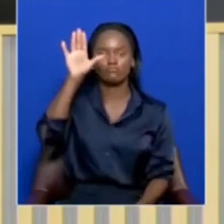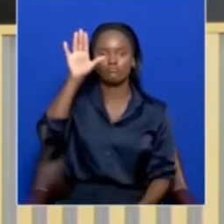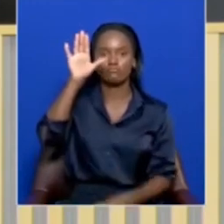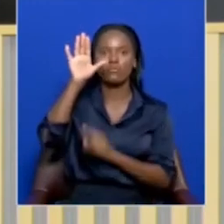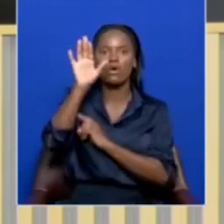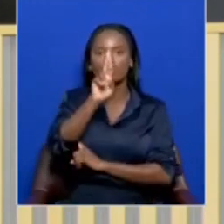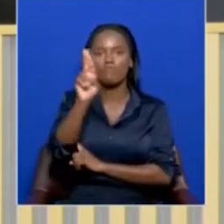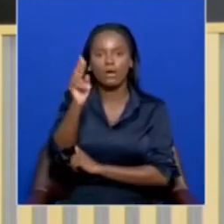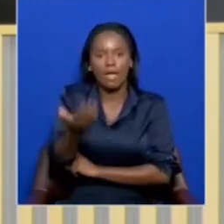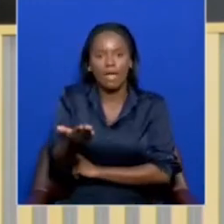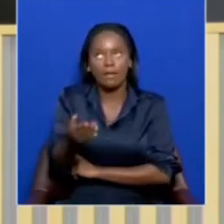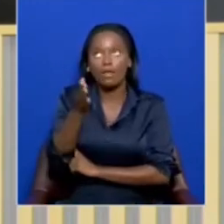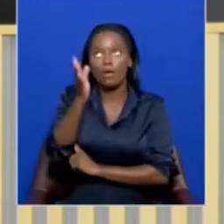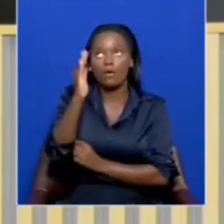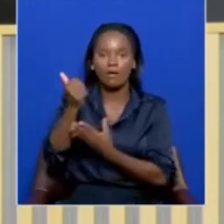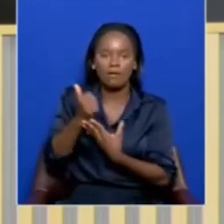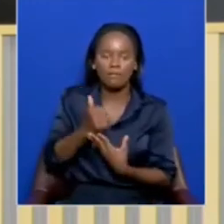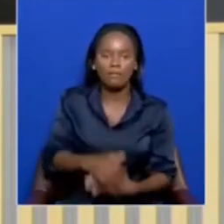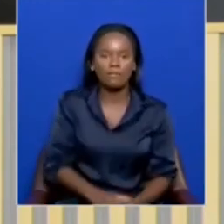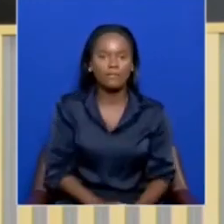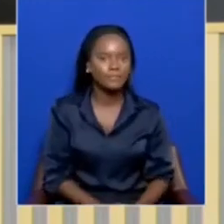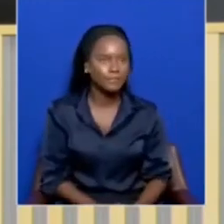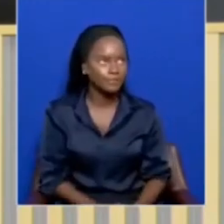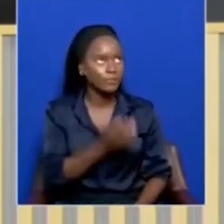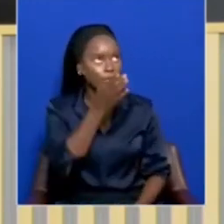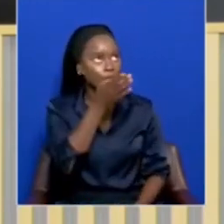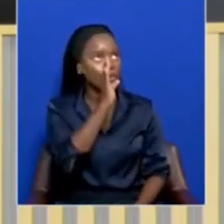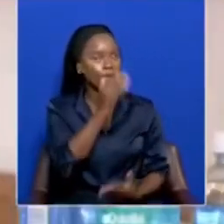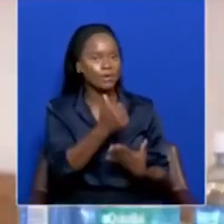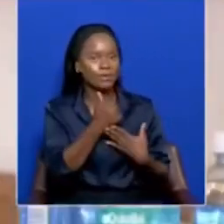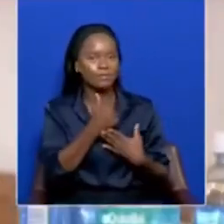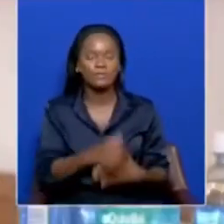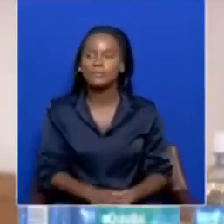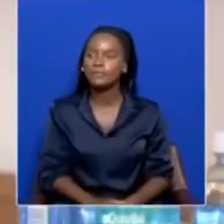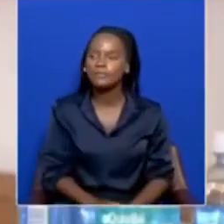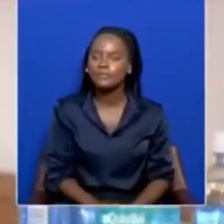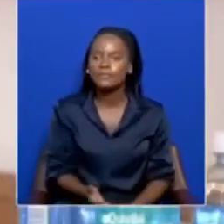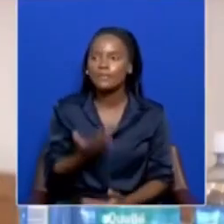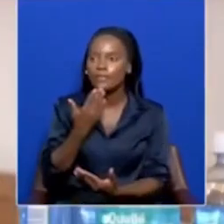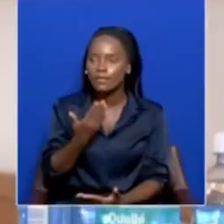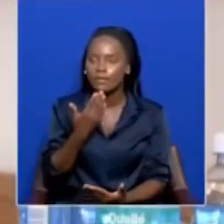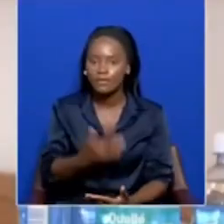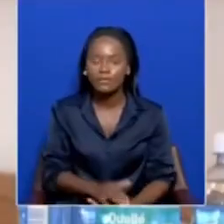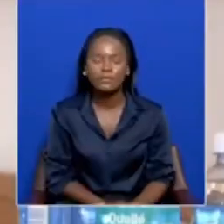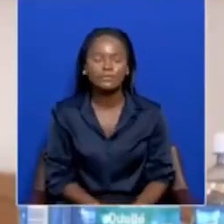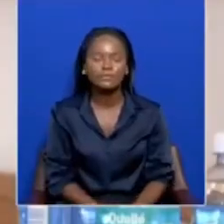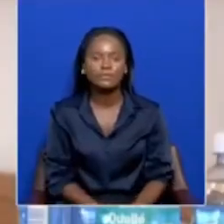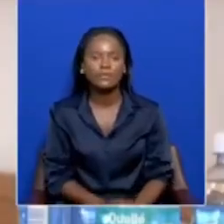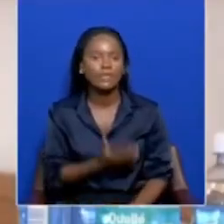So help me God. Thank you. Thank you so much, Chair, and thank you for the reminder.